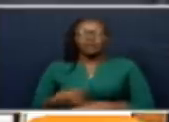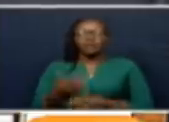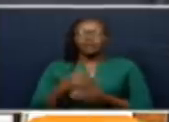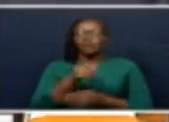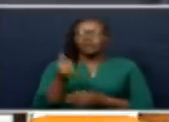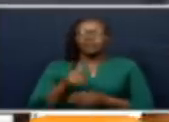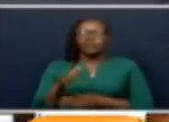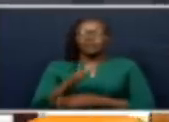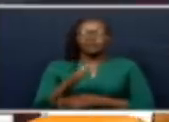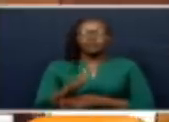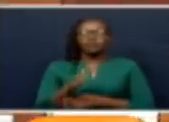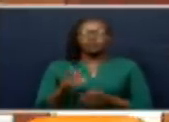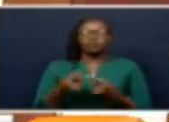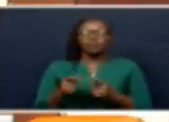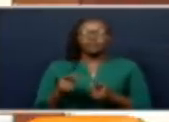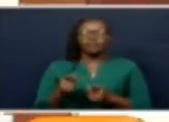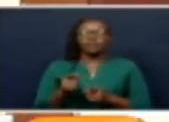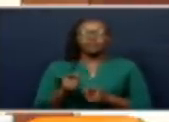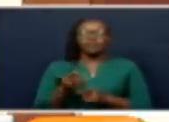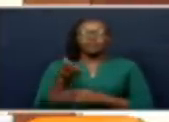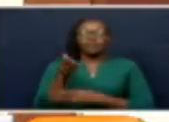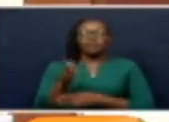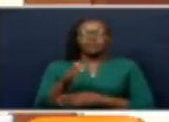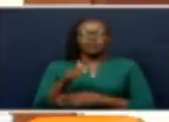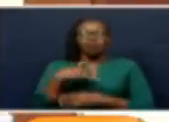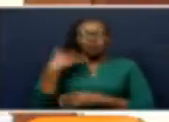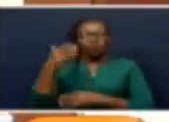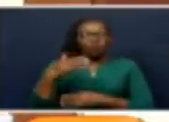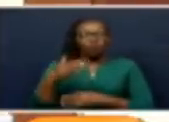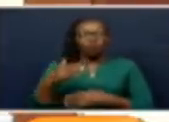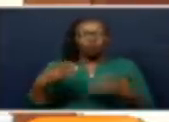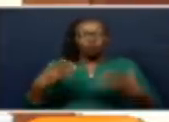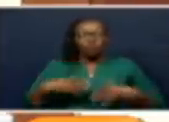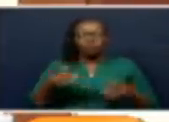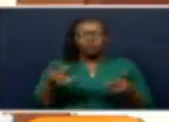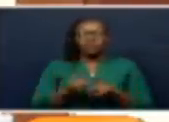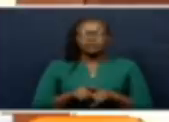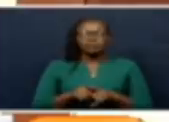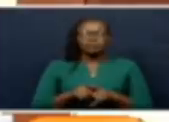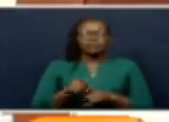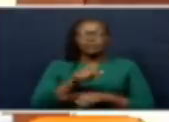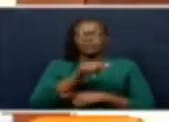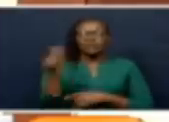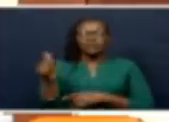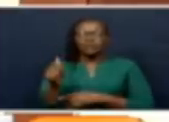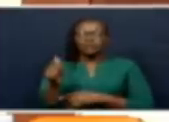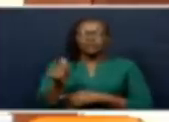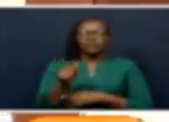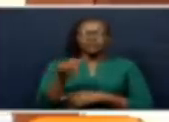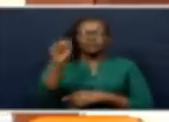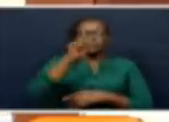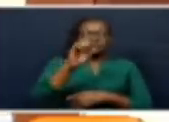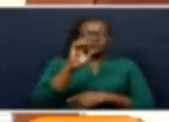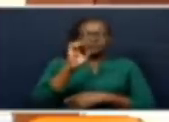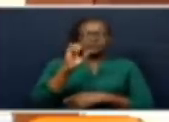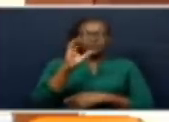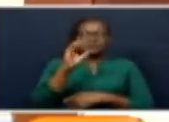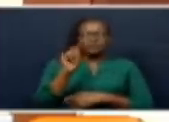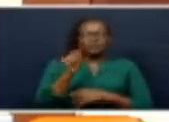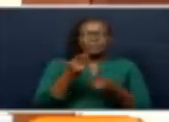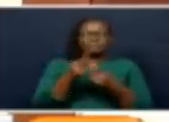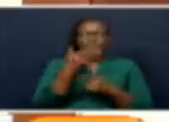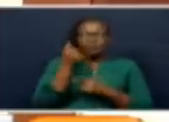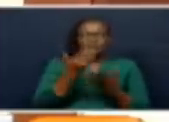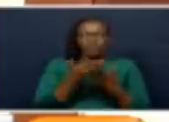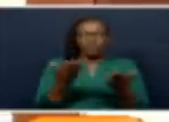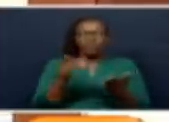Everybody now, he is like another sect, you know? Yeah. Yeah. But the best thing